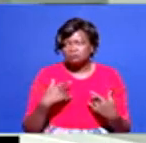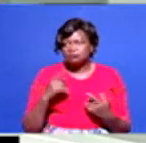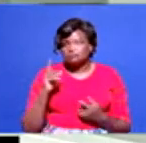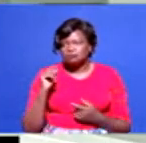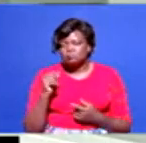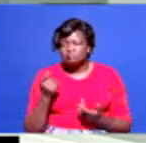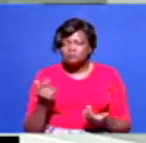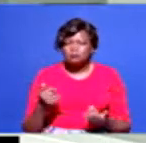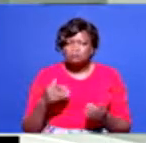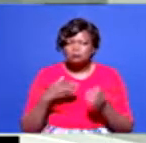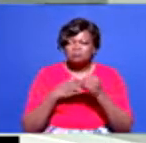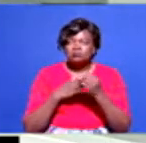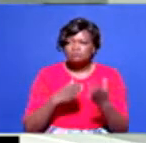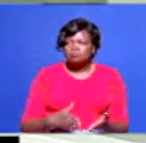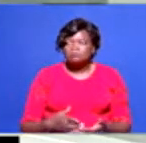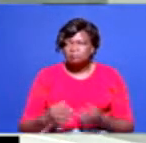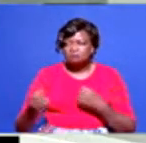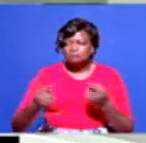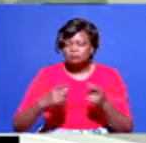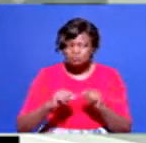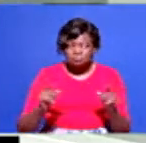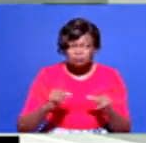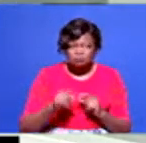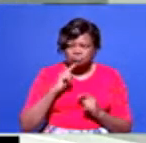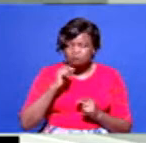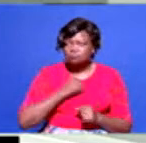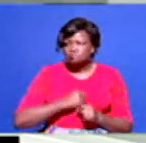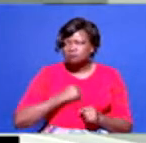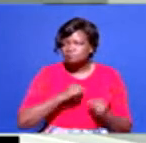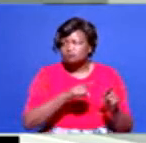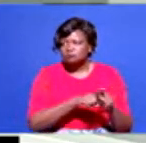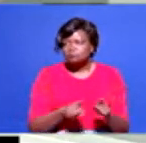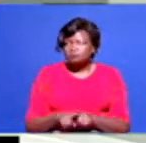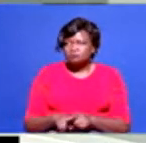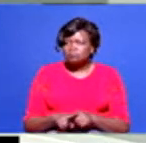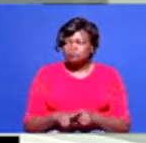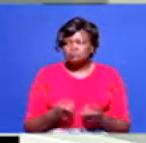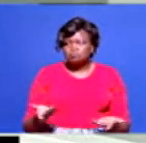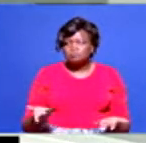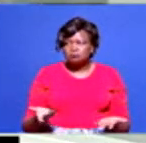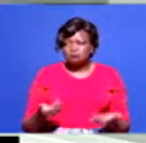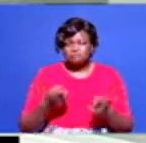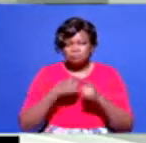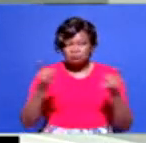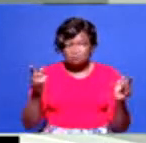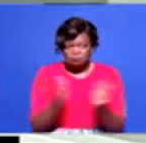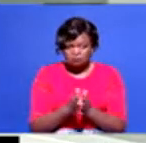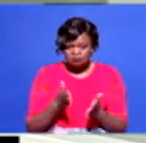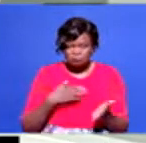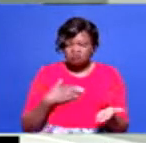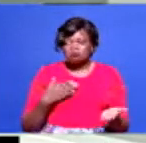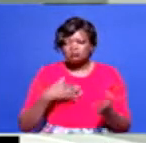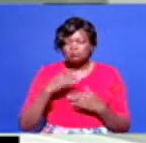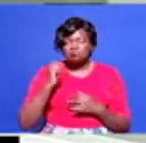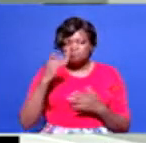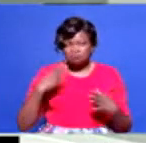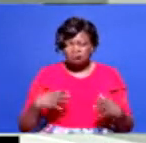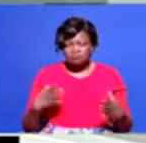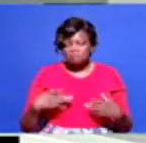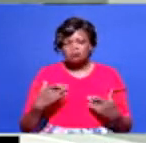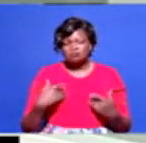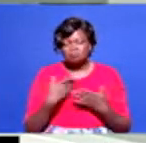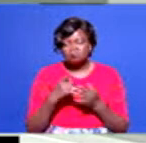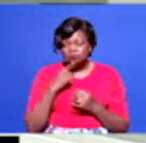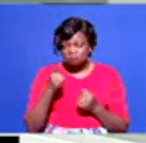have sent out the messages of condolences as well. You know, just you and I as well. Every Kenyan has something to